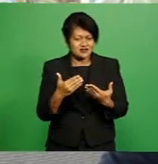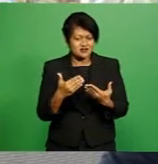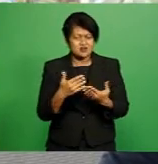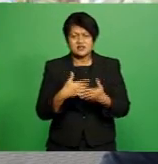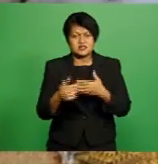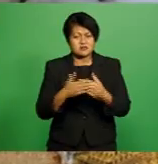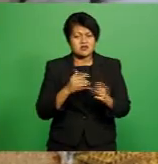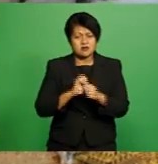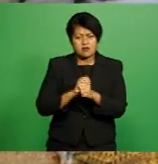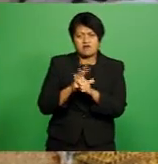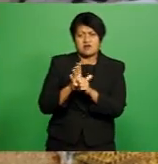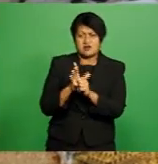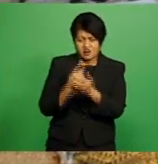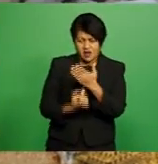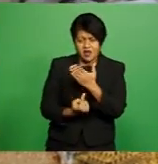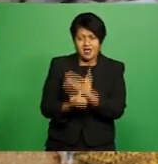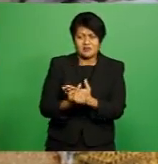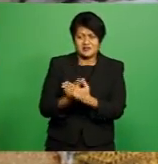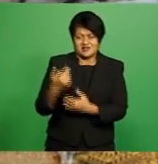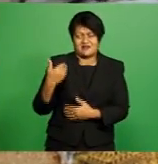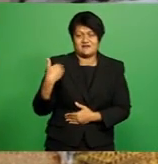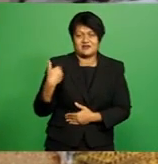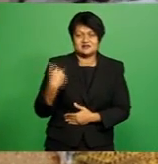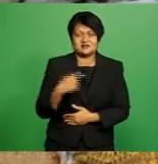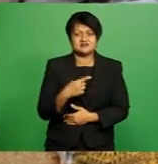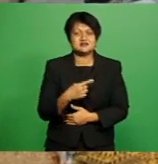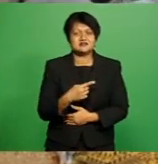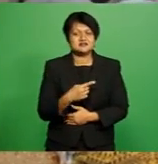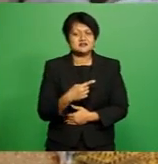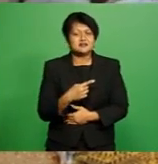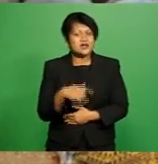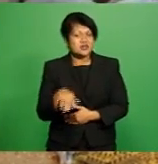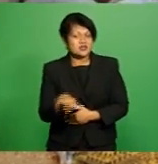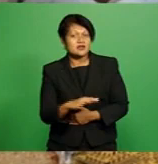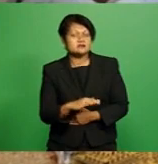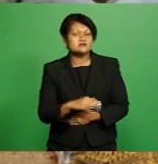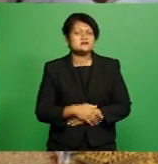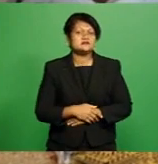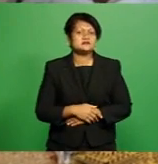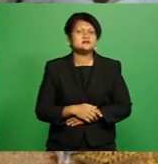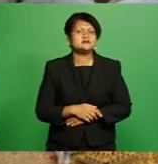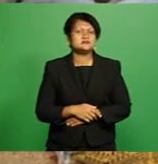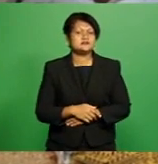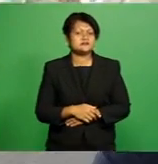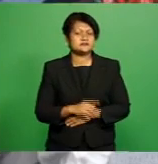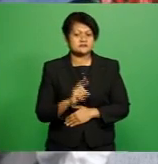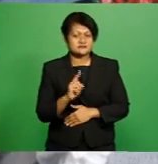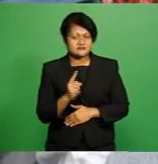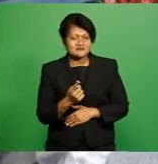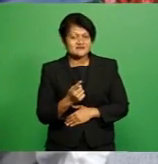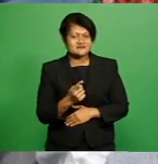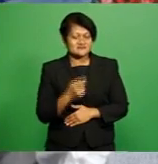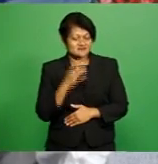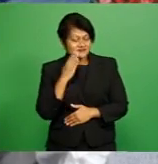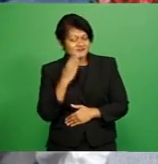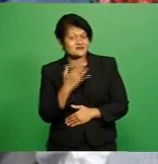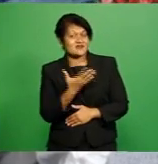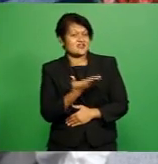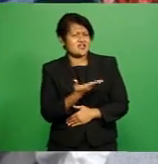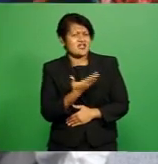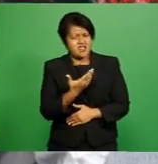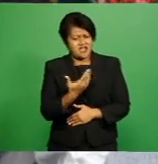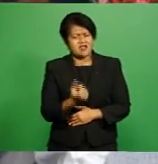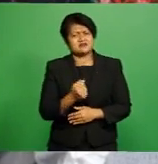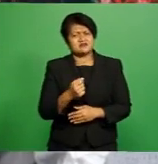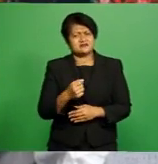COVID-19 came and sort of affected their business. But such is the resilience of our women,